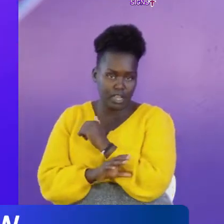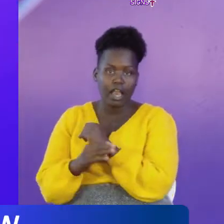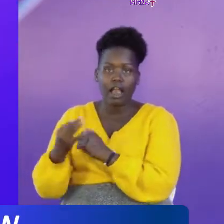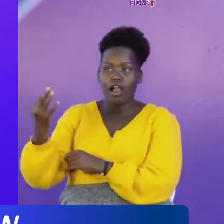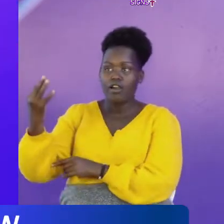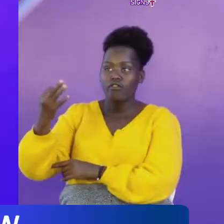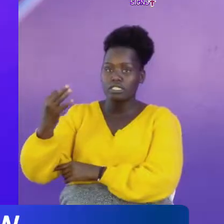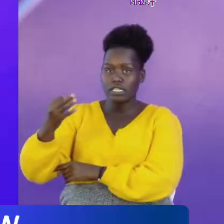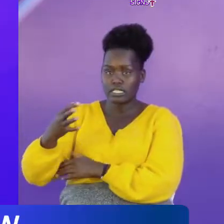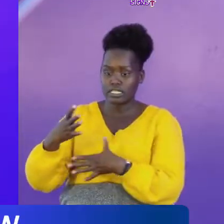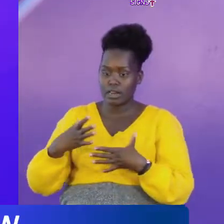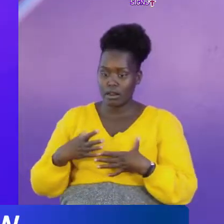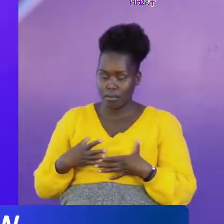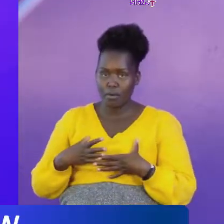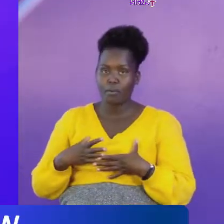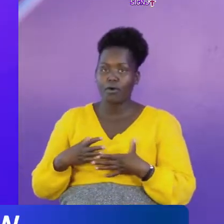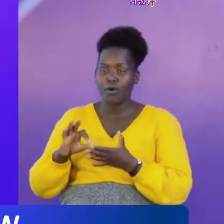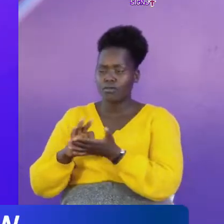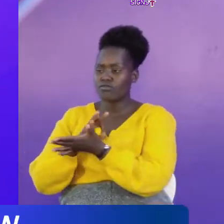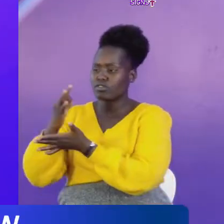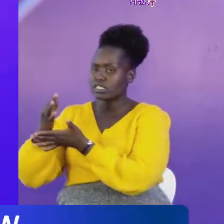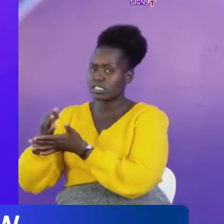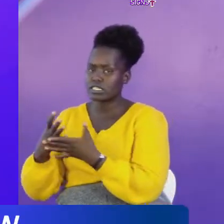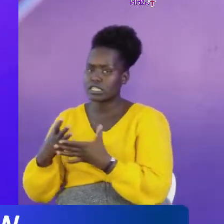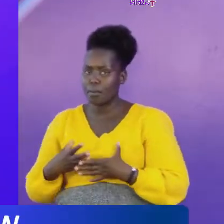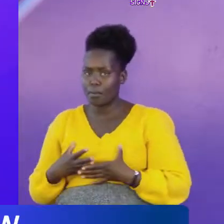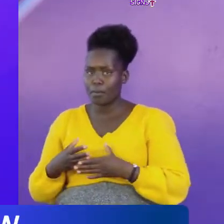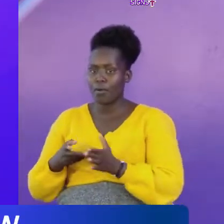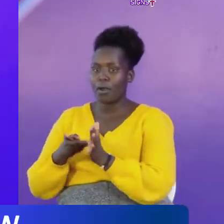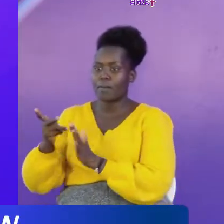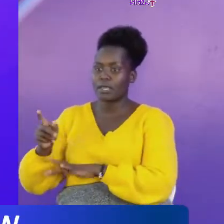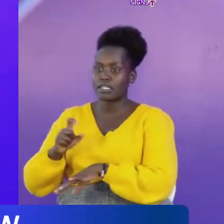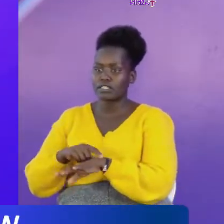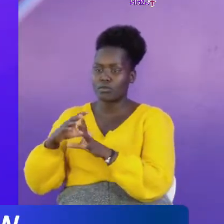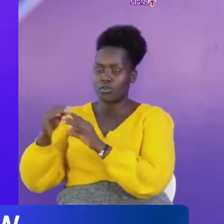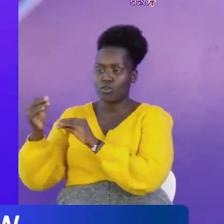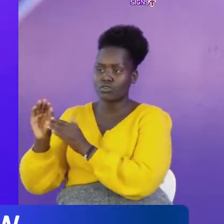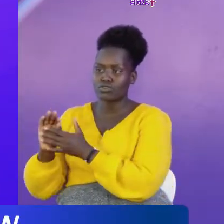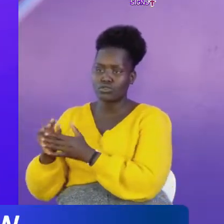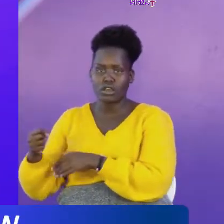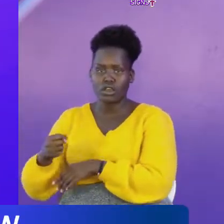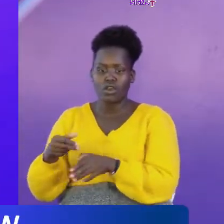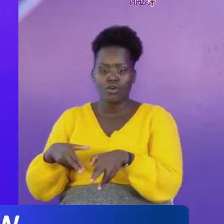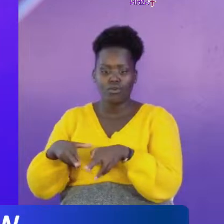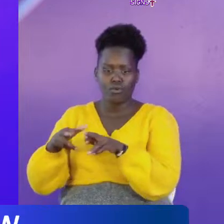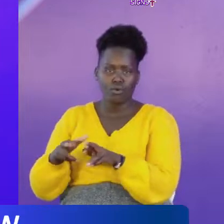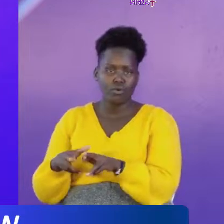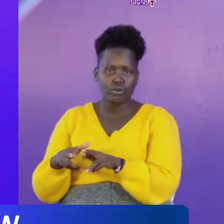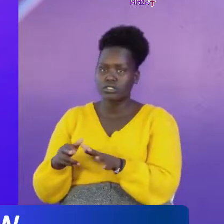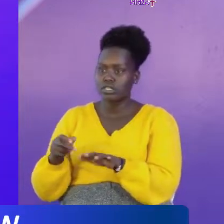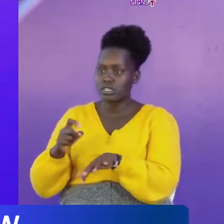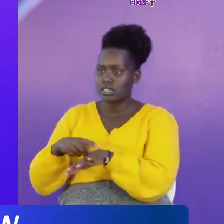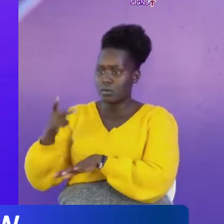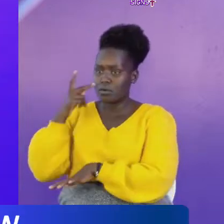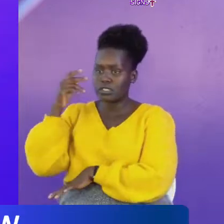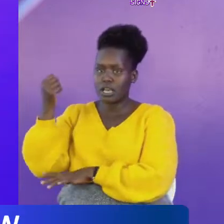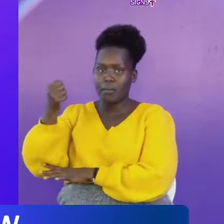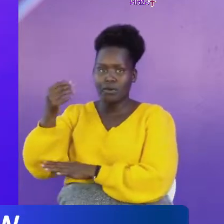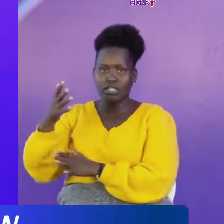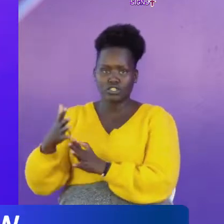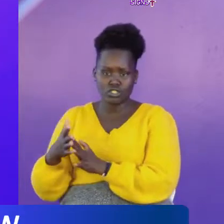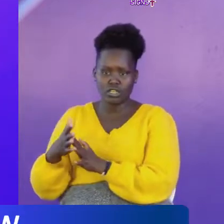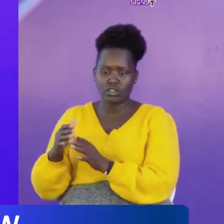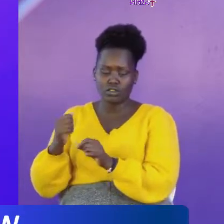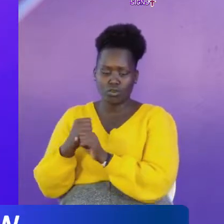People are paid. Even when people go to the streets, or like barazas, like when you see politicians doing a convoy, anyone you